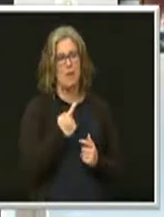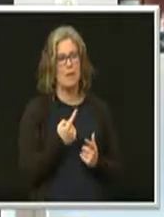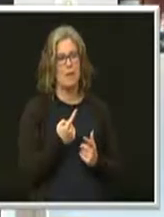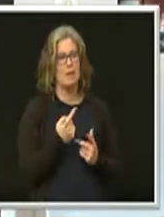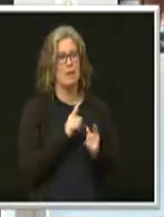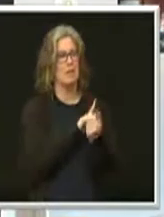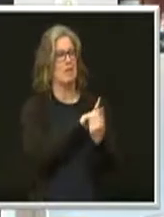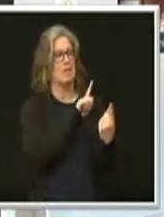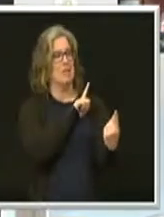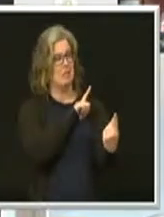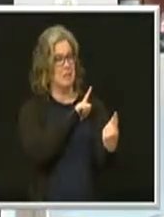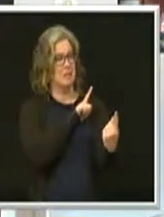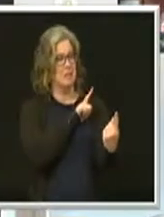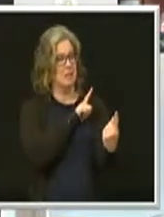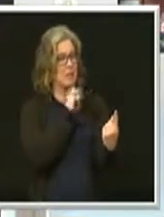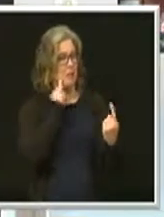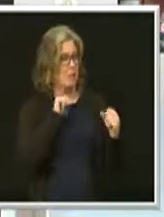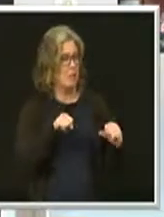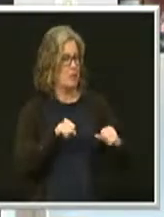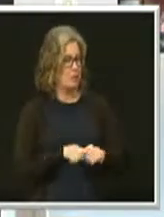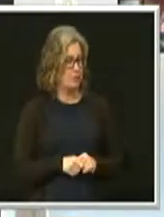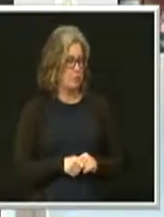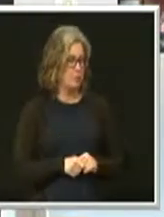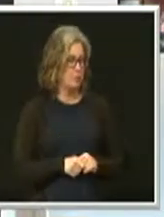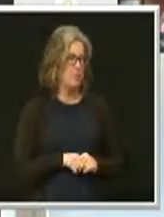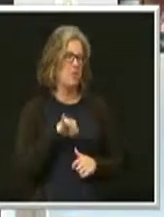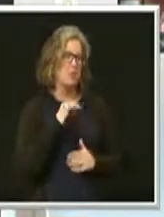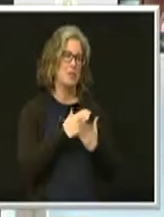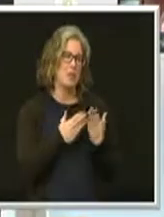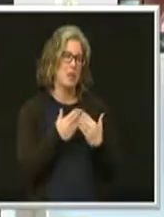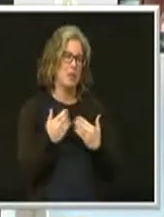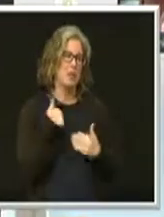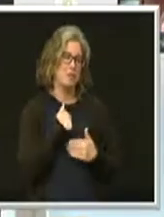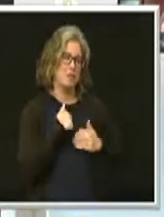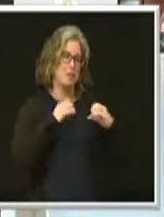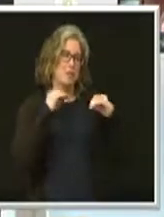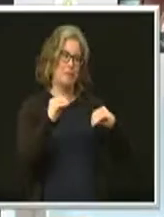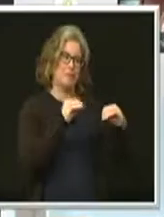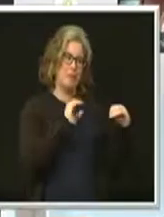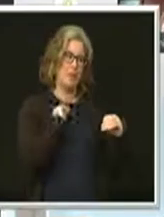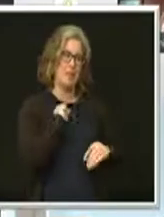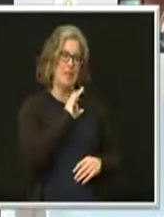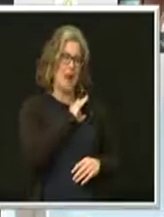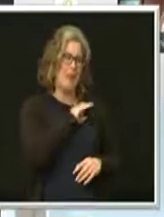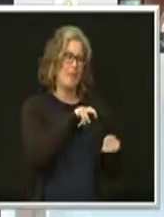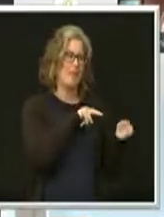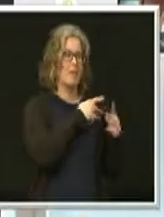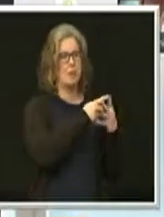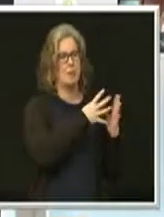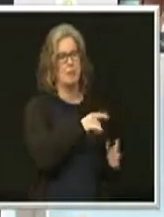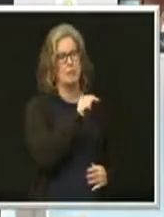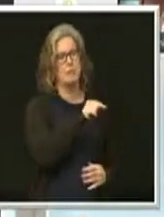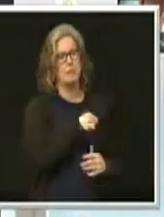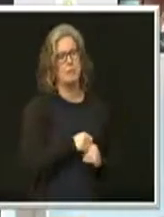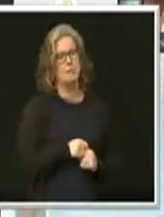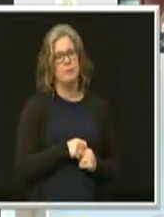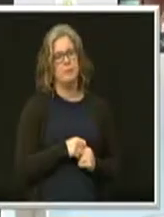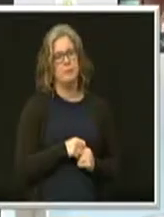safe distances when possible. So those are some of the things that we're educating our staff and inmates on.